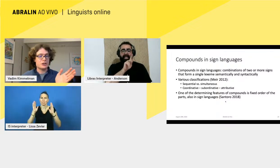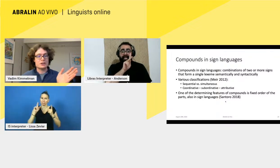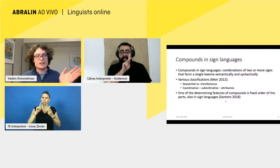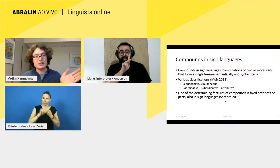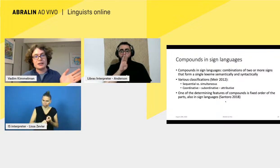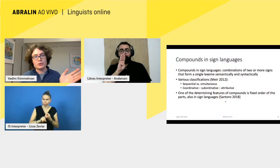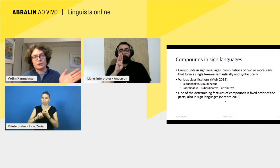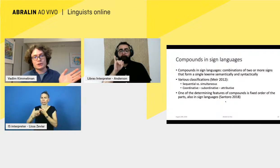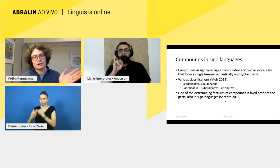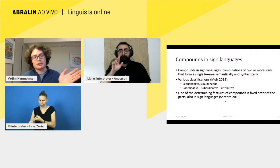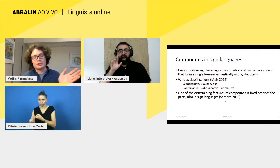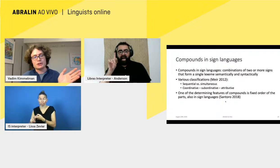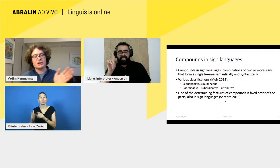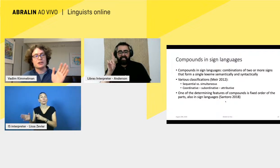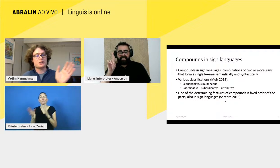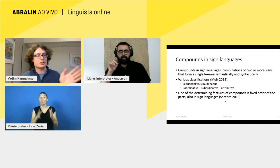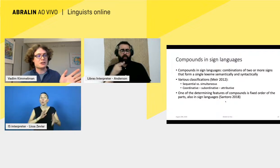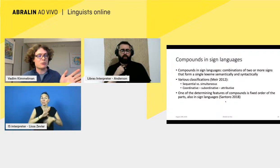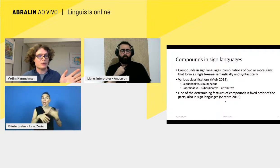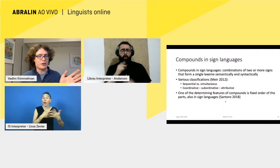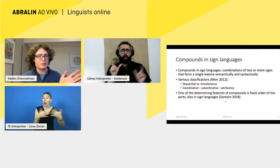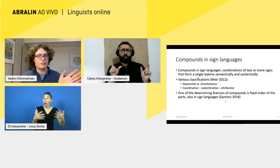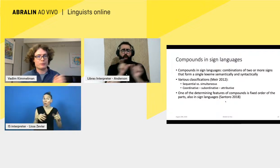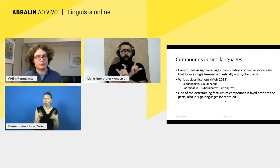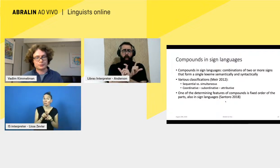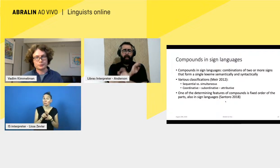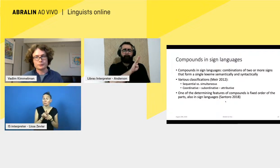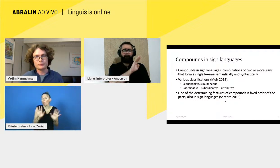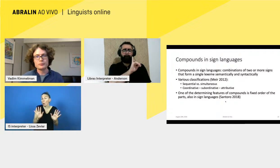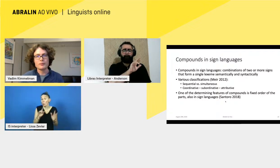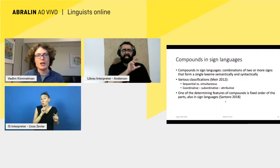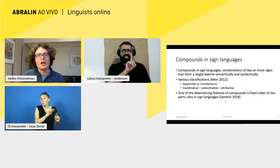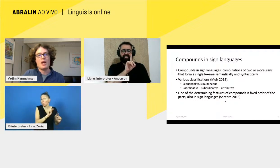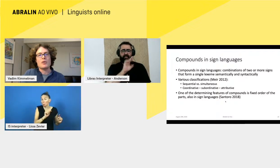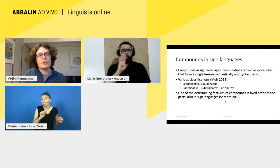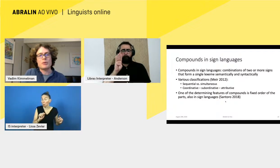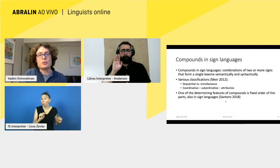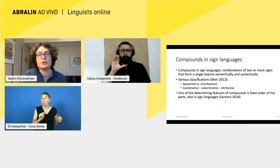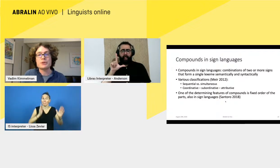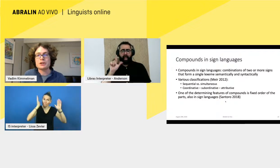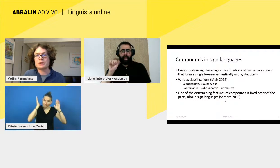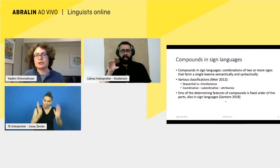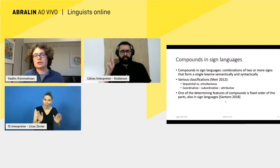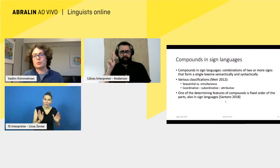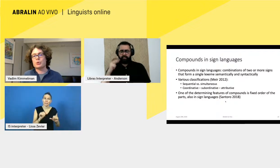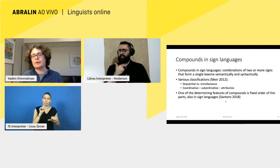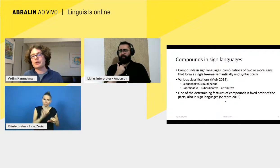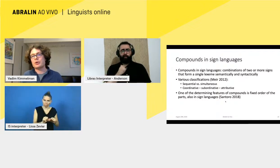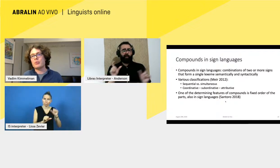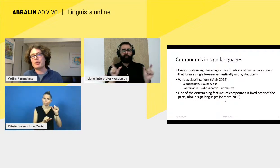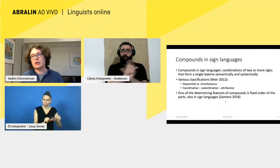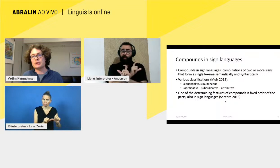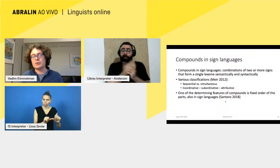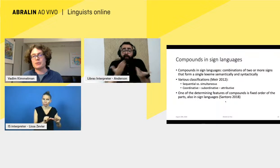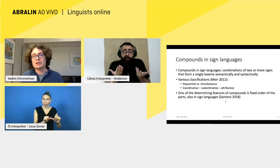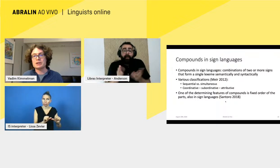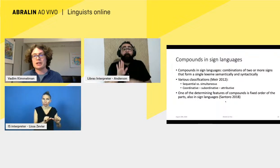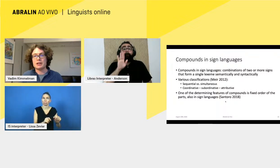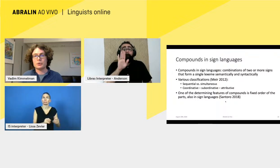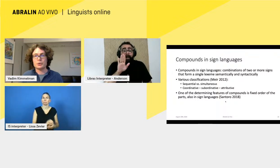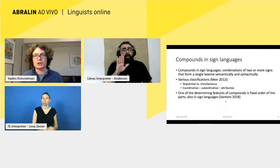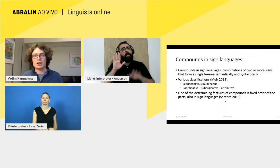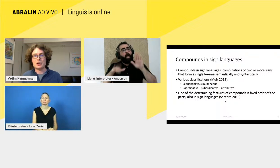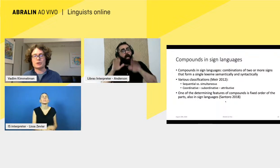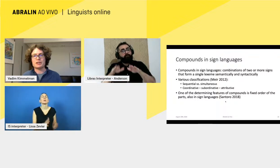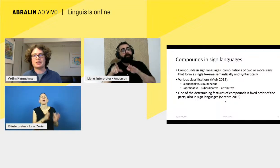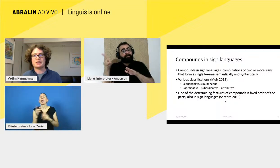true in sign languages, at least in some of them. But when we started exploring compounds in Russian